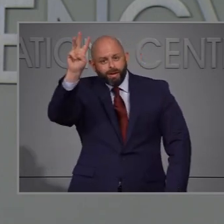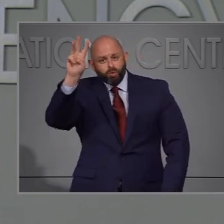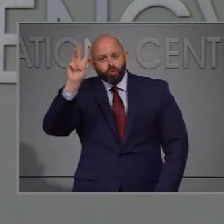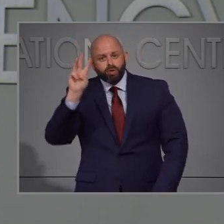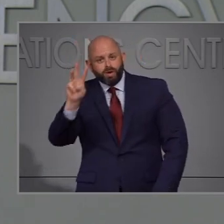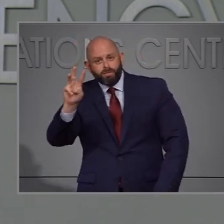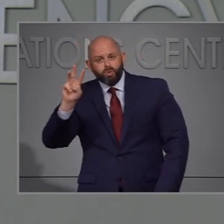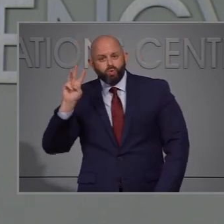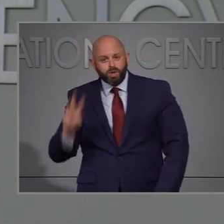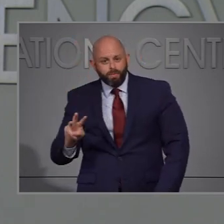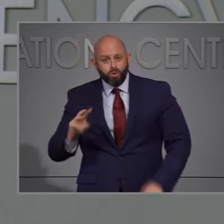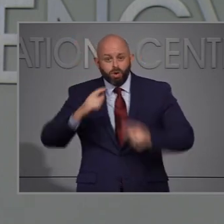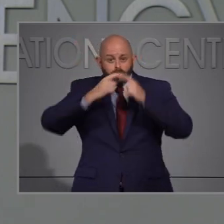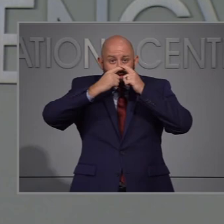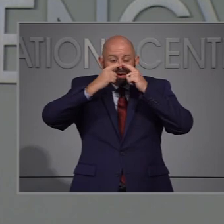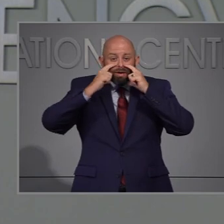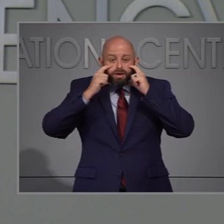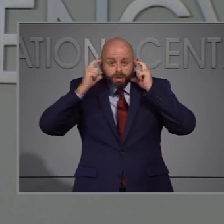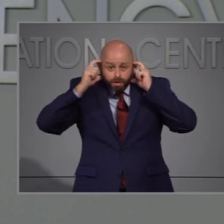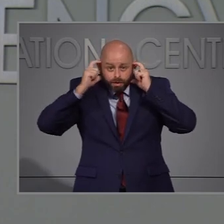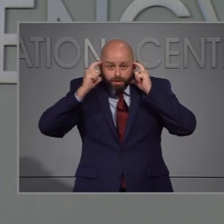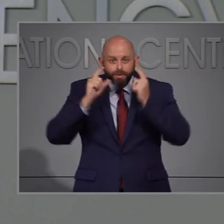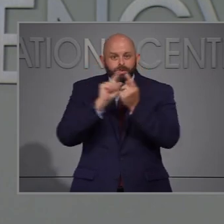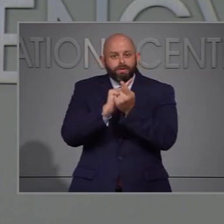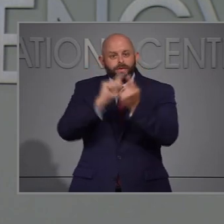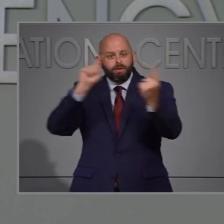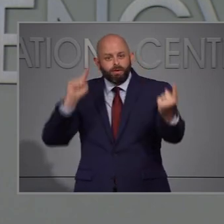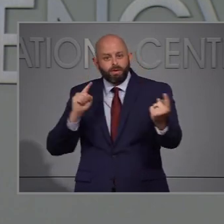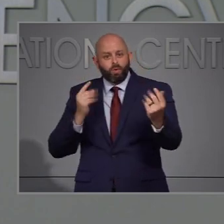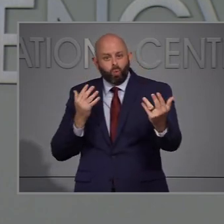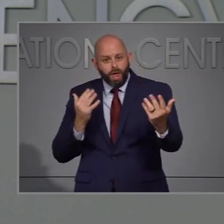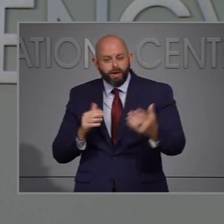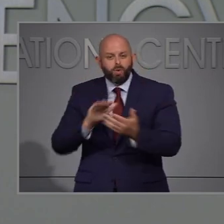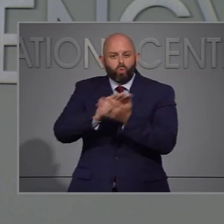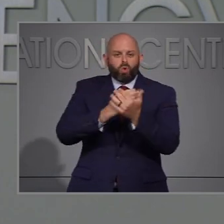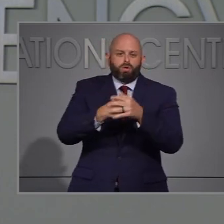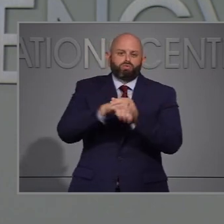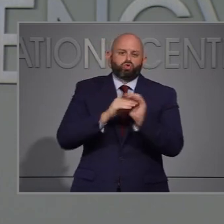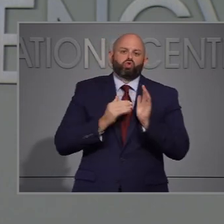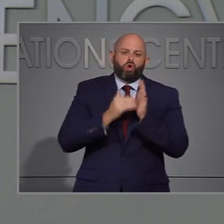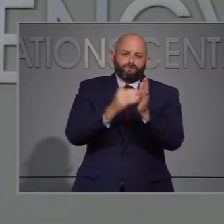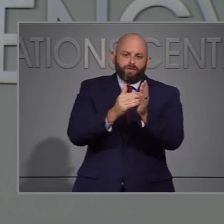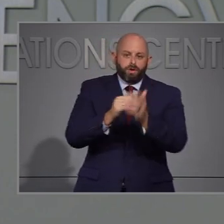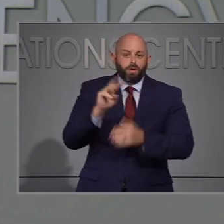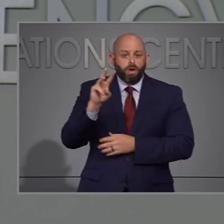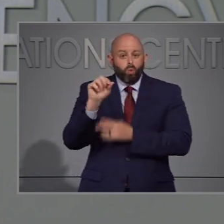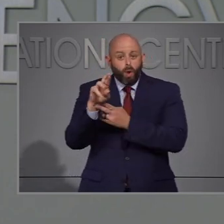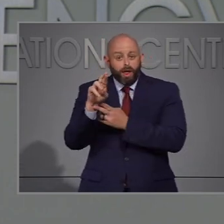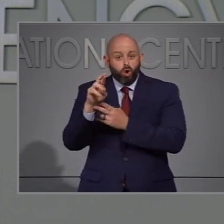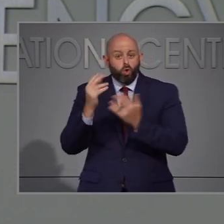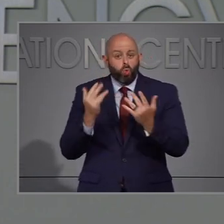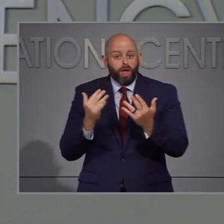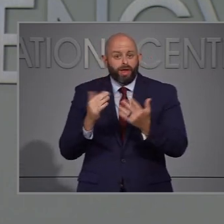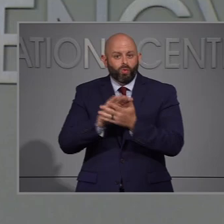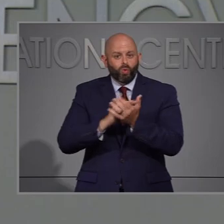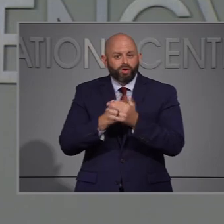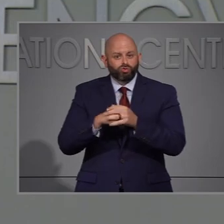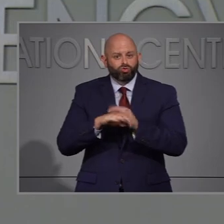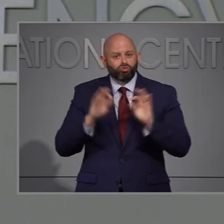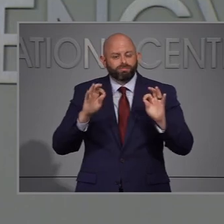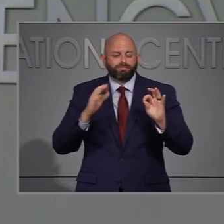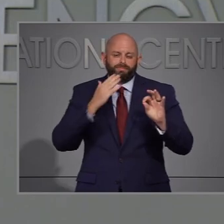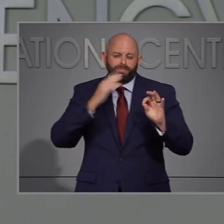over your nose and mouth, waiting 6 feet apart, and washing your hands often. Wear, wait, and wash. Thank you,